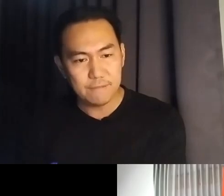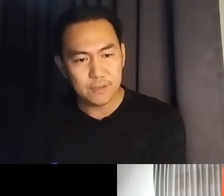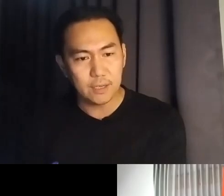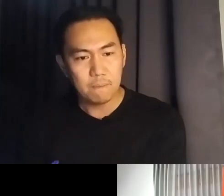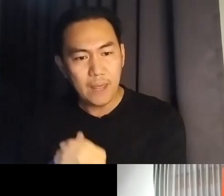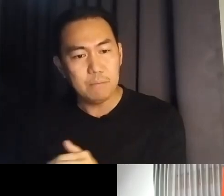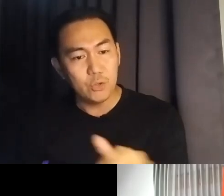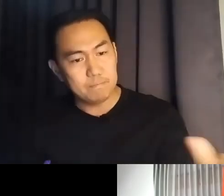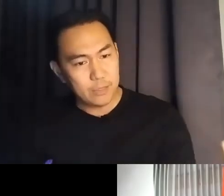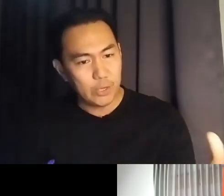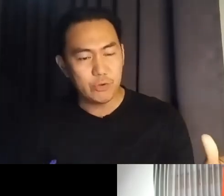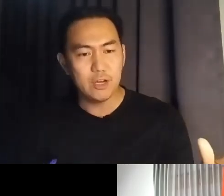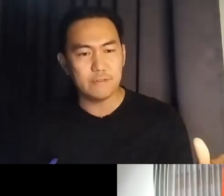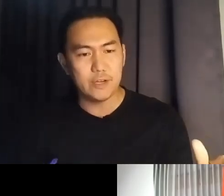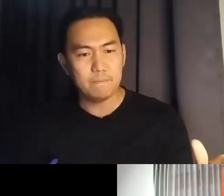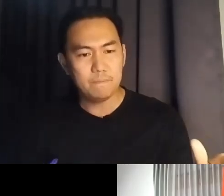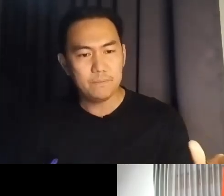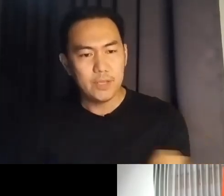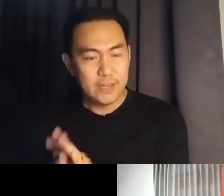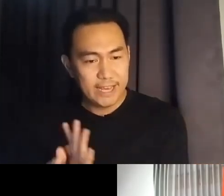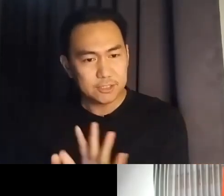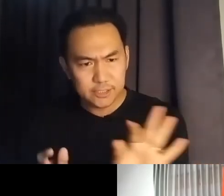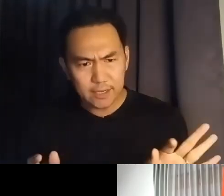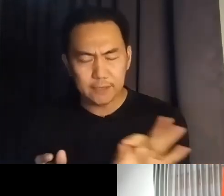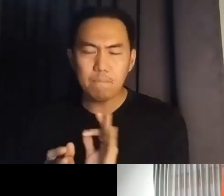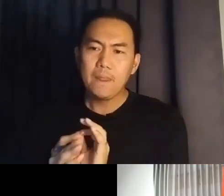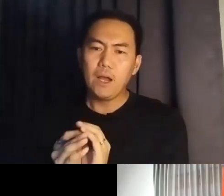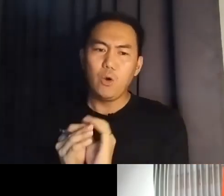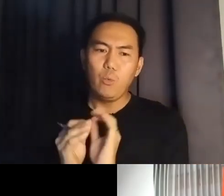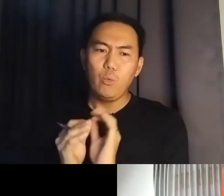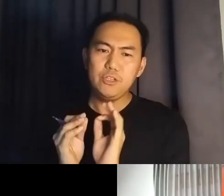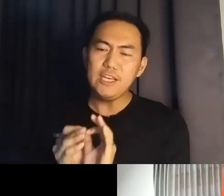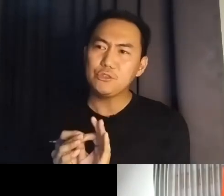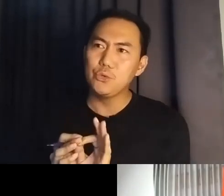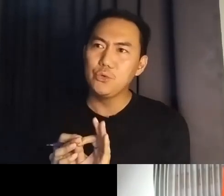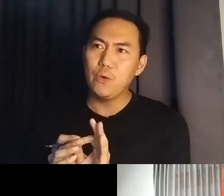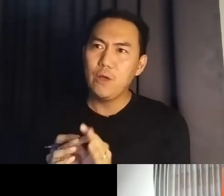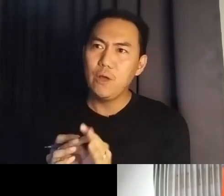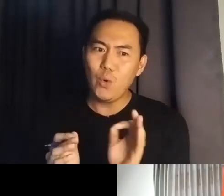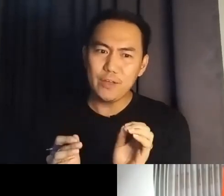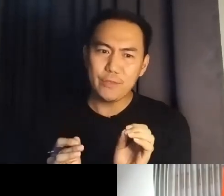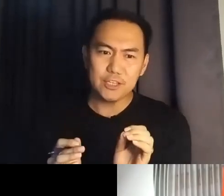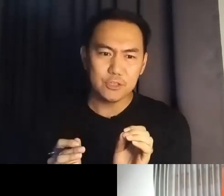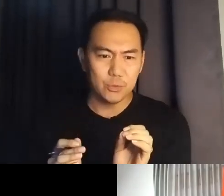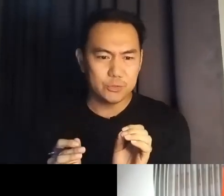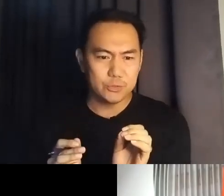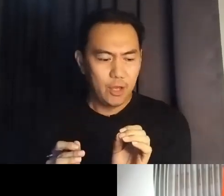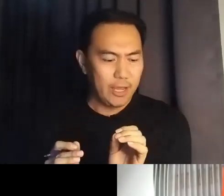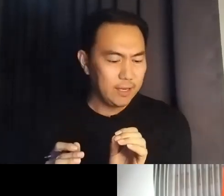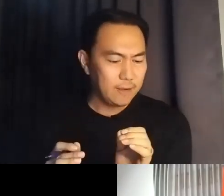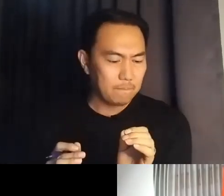of trafficking and be on the pathway to recovery? Next, second, we also need to lower the